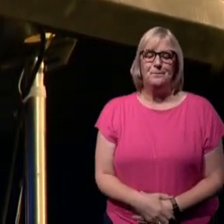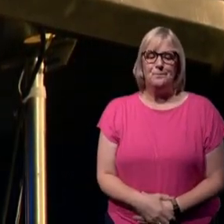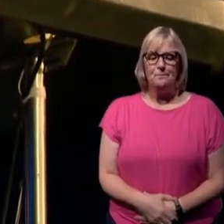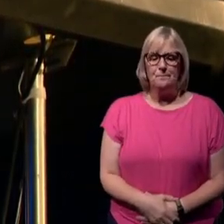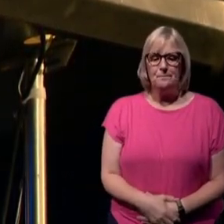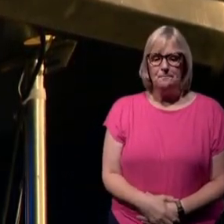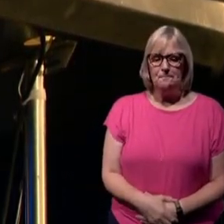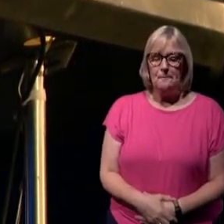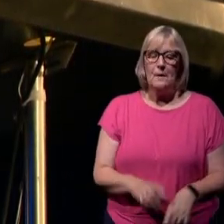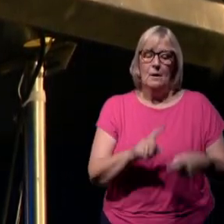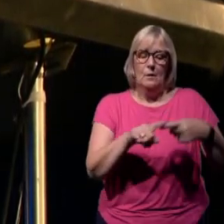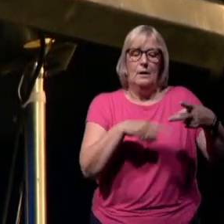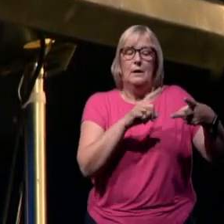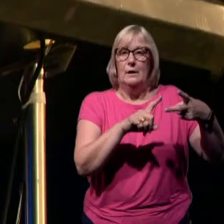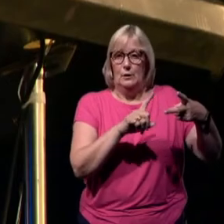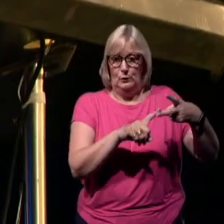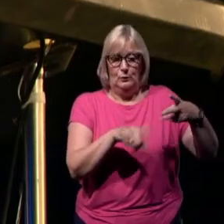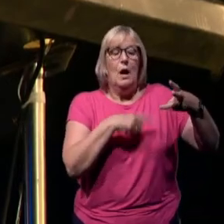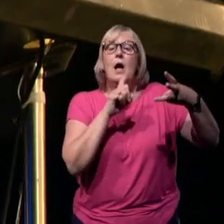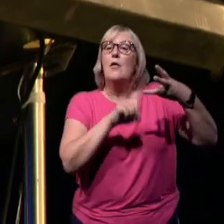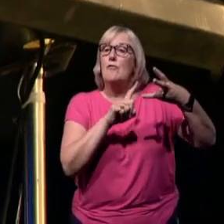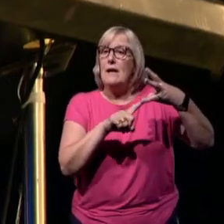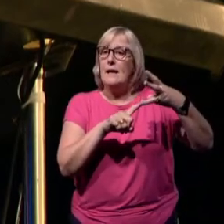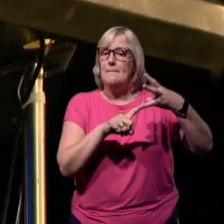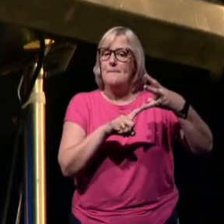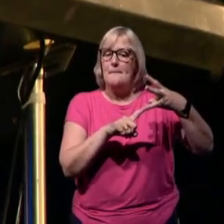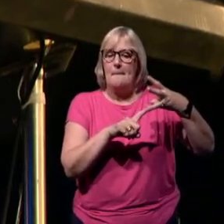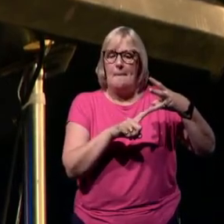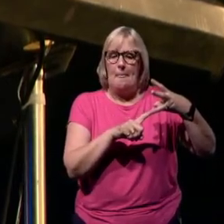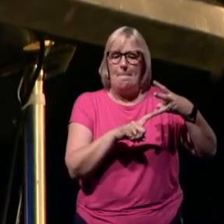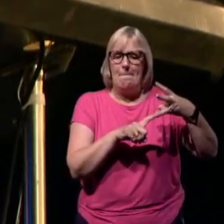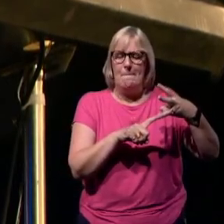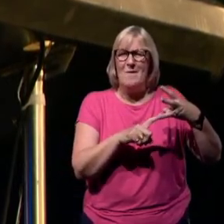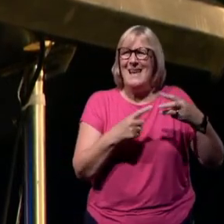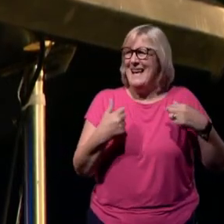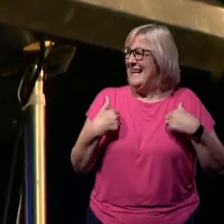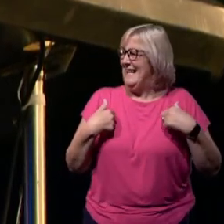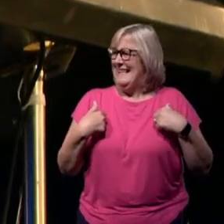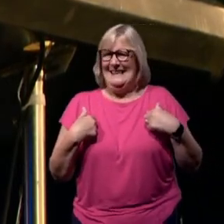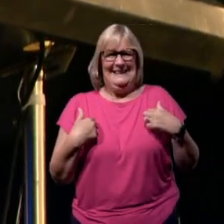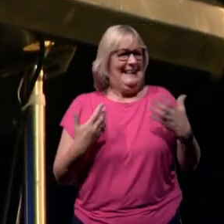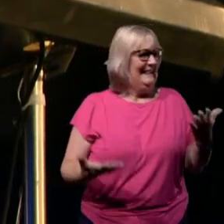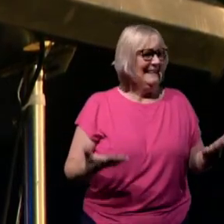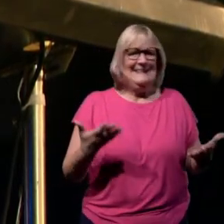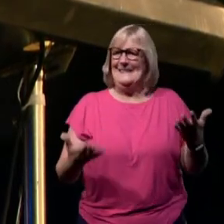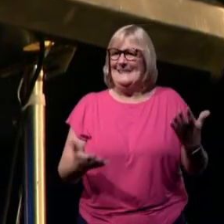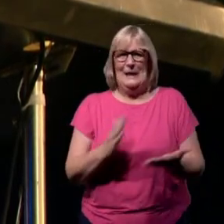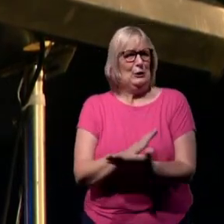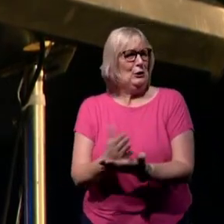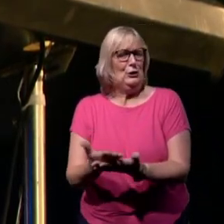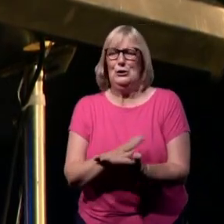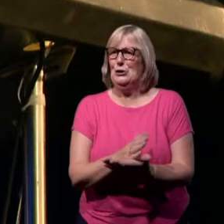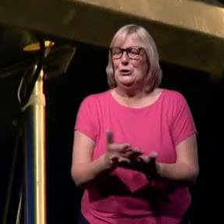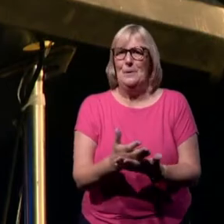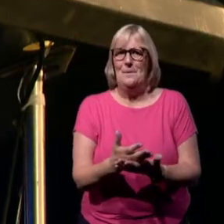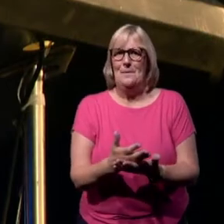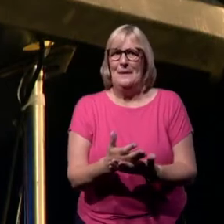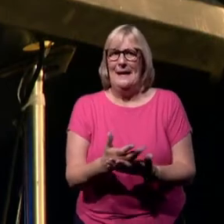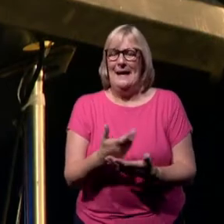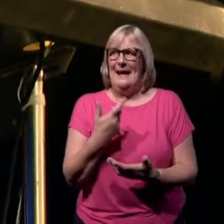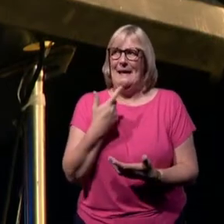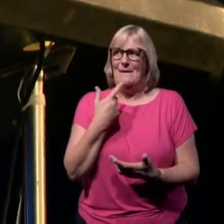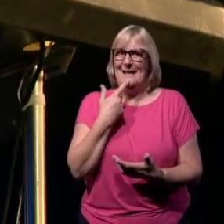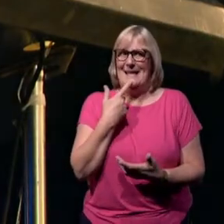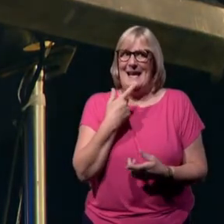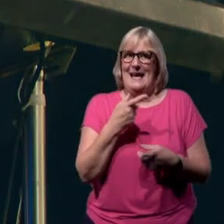We can prepare. Number three. We can ask, how might I be compromising in order to avoid persecution